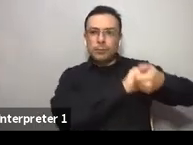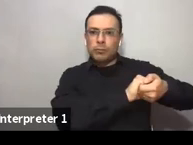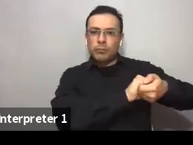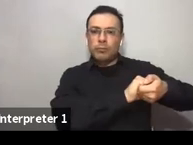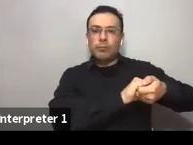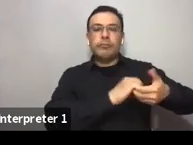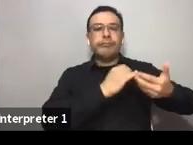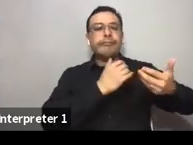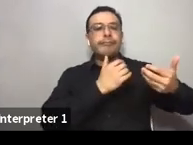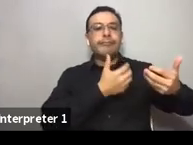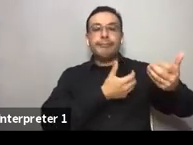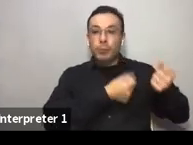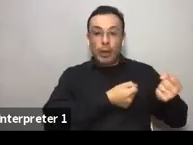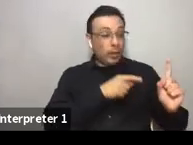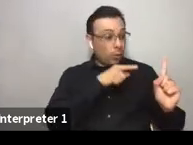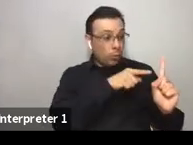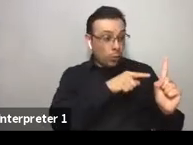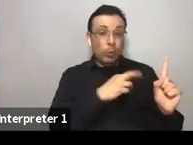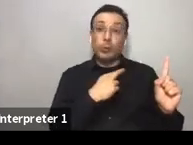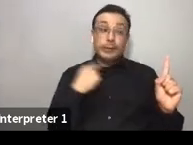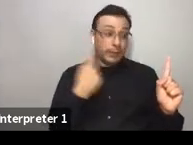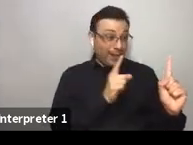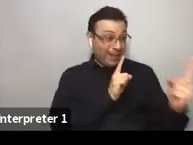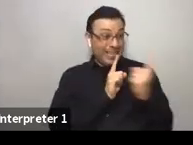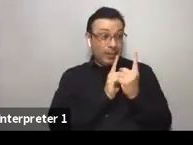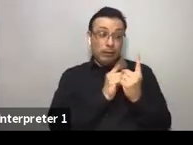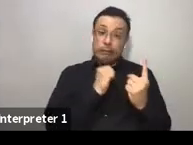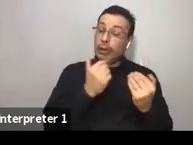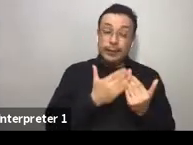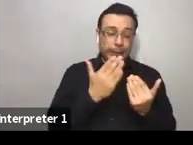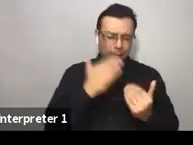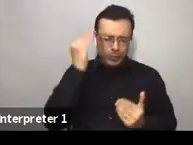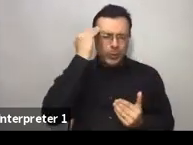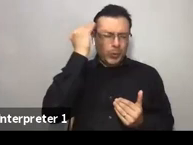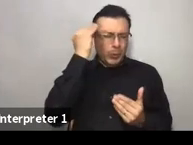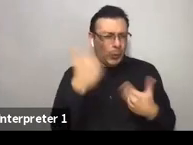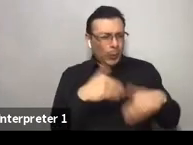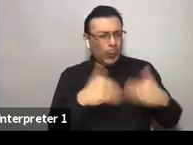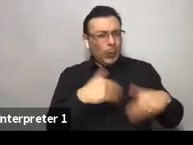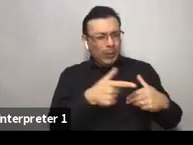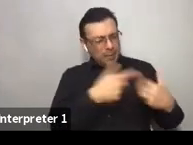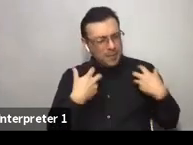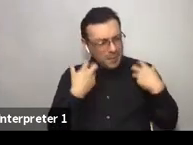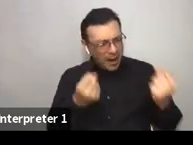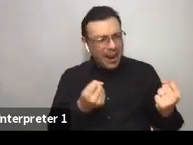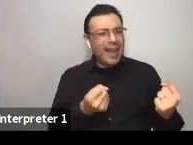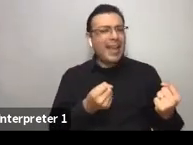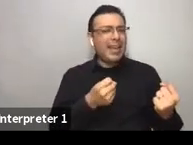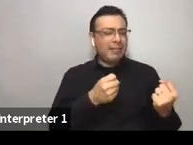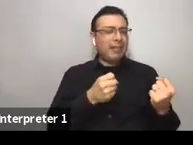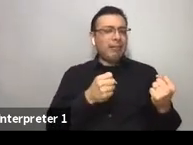you understand the risks they take by coming to you for help, and that you understand the privacy and safety are